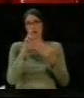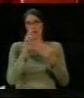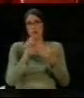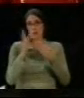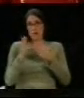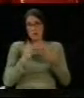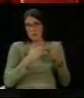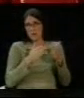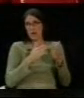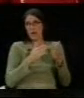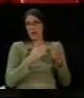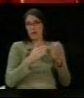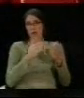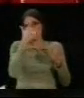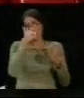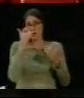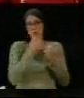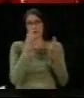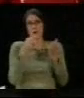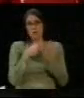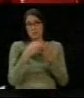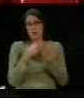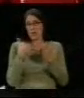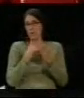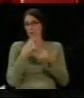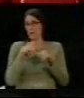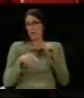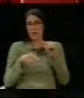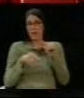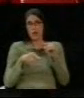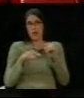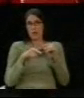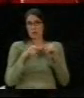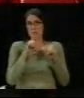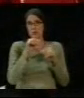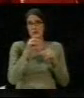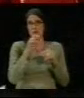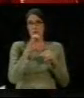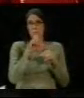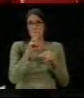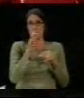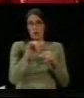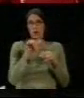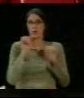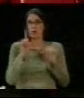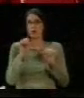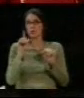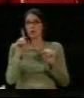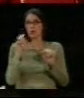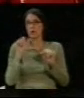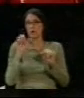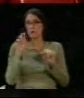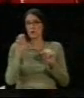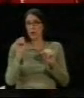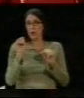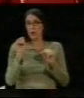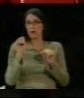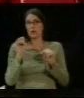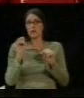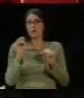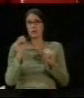plan, because without this money, we can't do Midway. We could do a 100-acre tract somewhere. You're going to get a lot